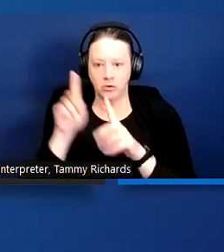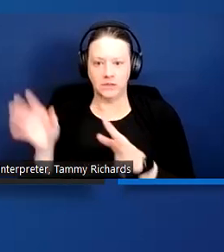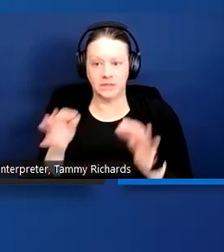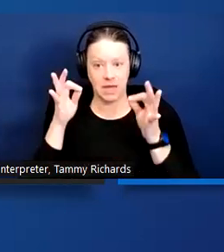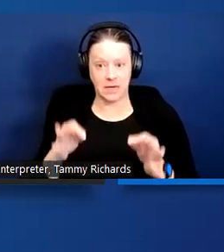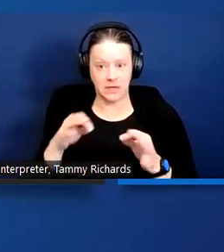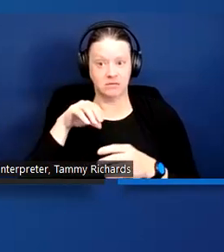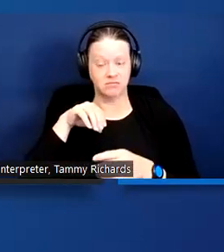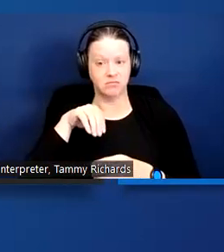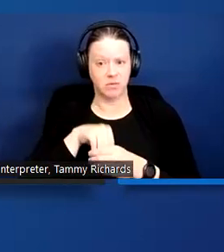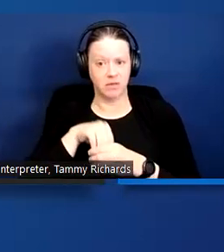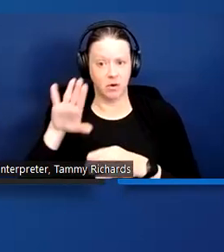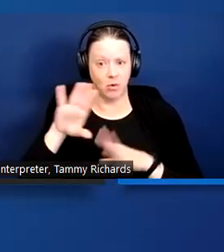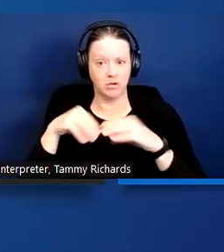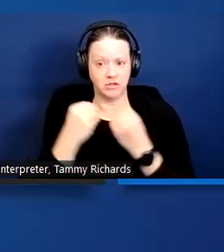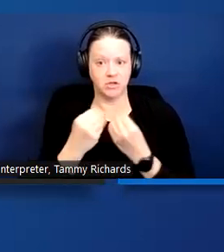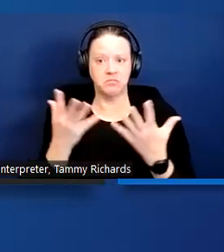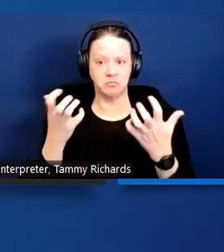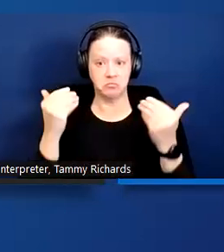going to meet that standard. So